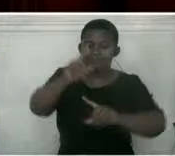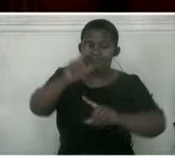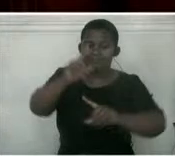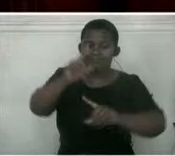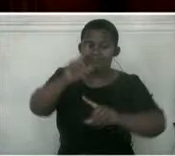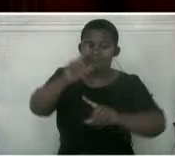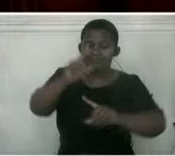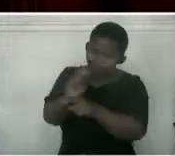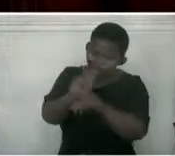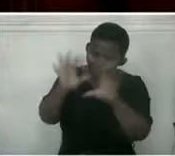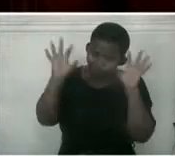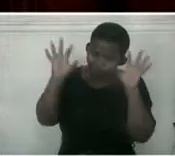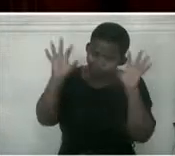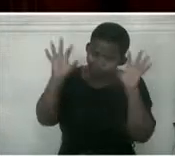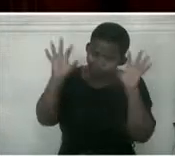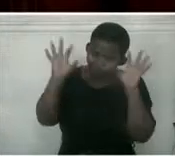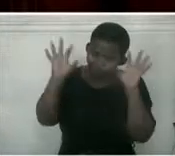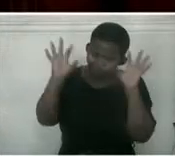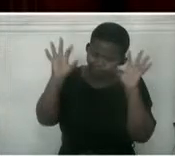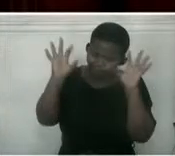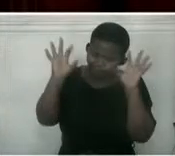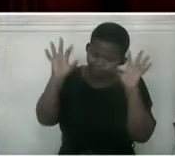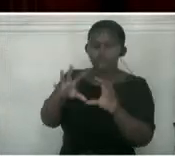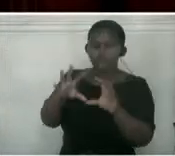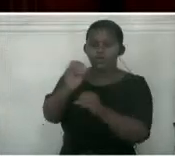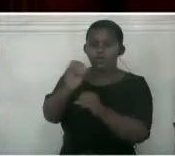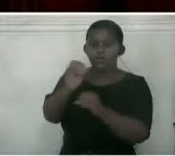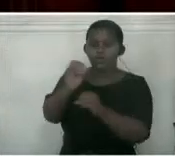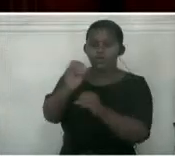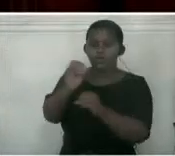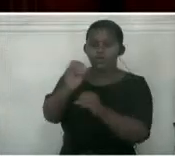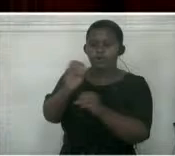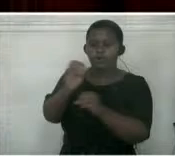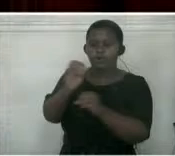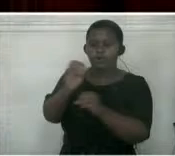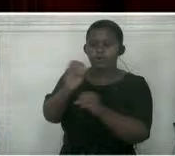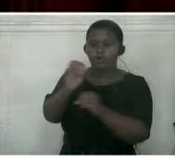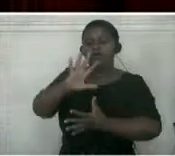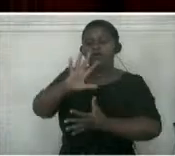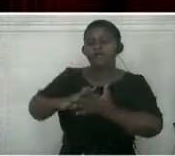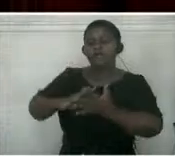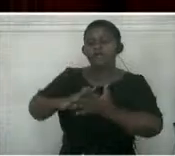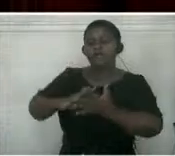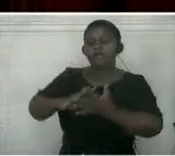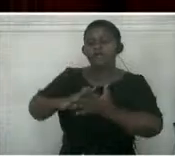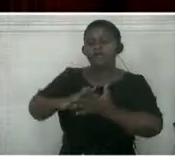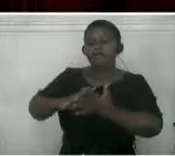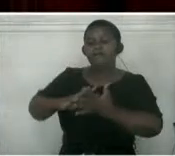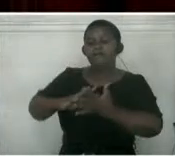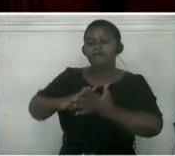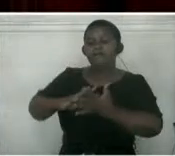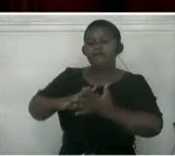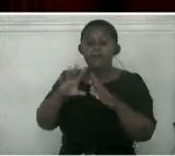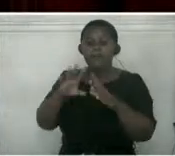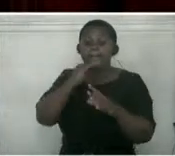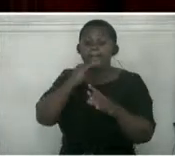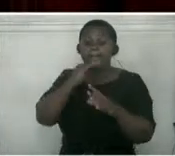well-trained. The adoption of operational management framework that is meant to